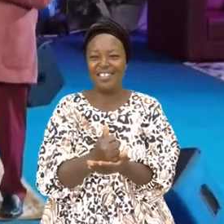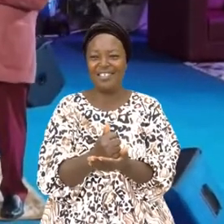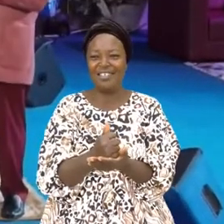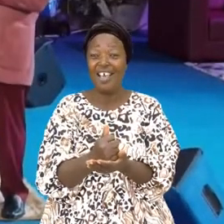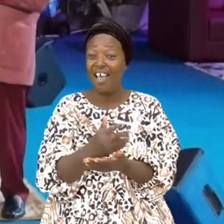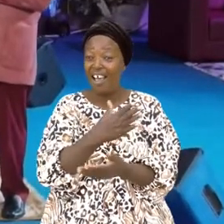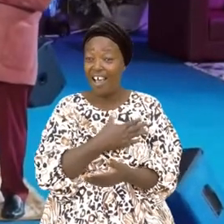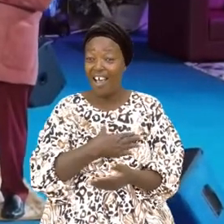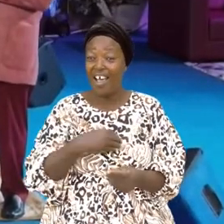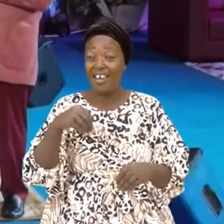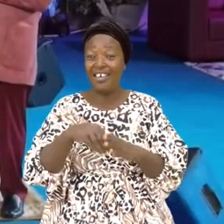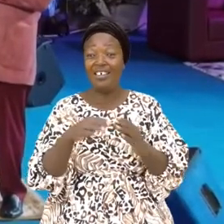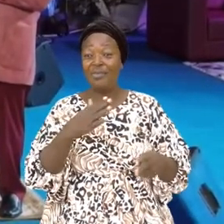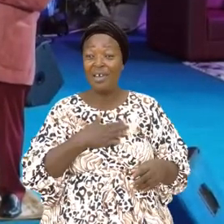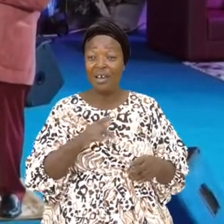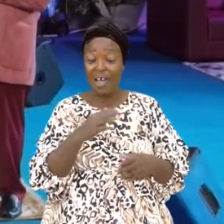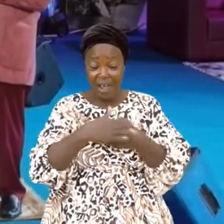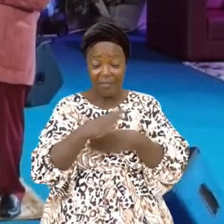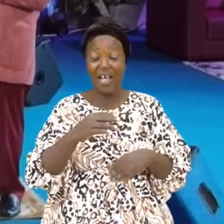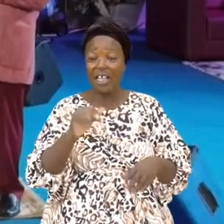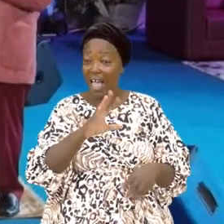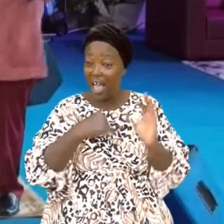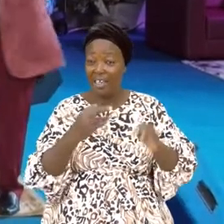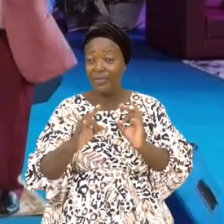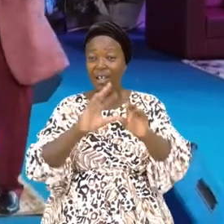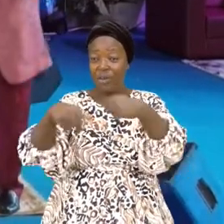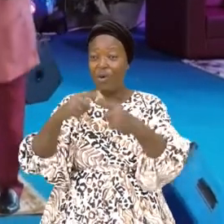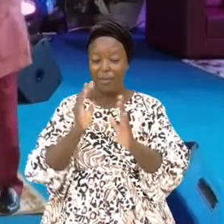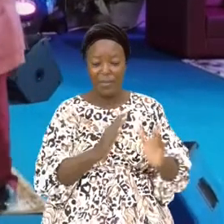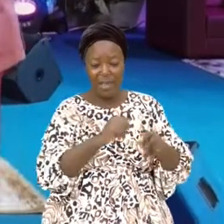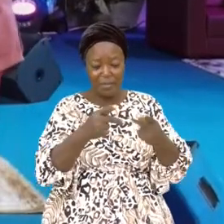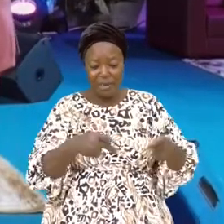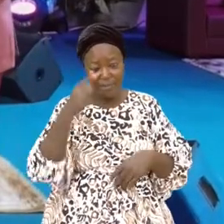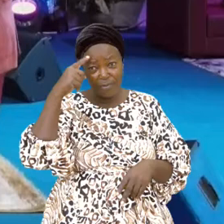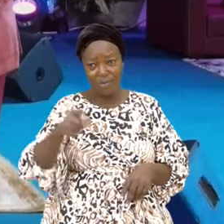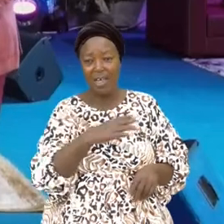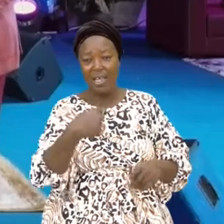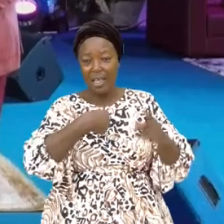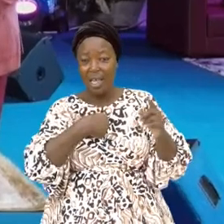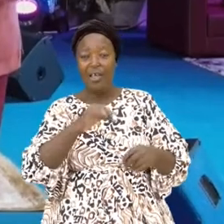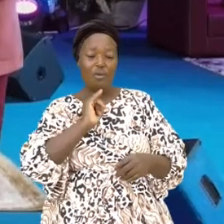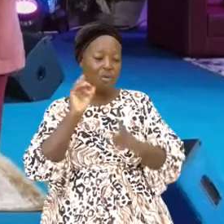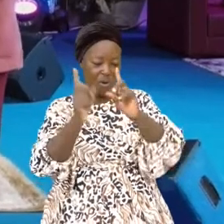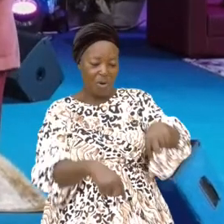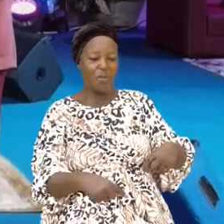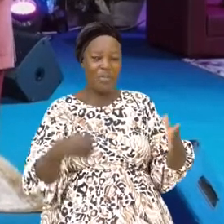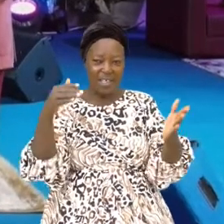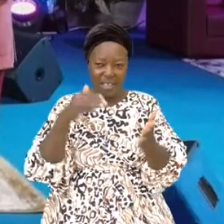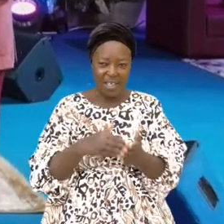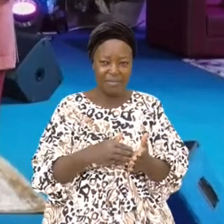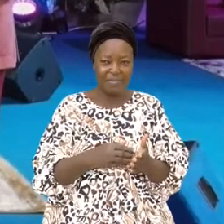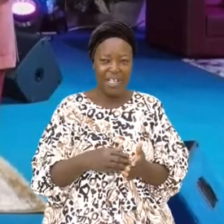if I go and prepare a place for you, I will come again and receive